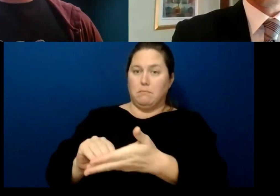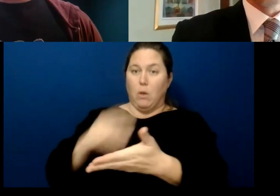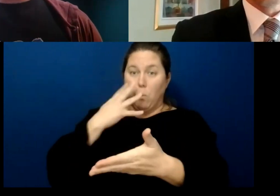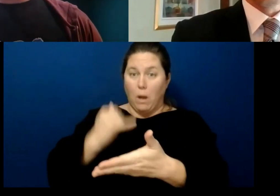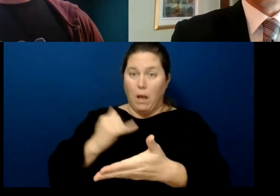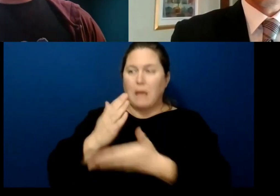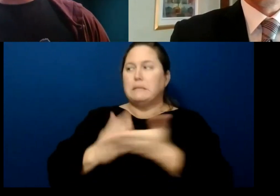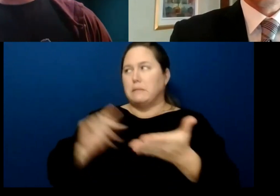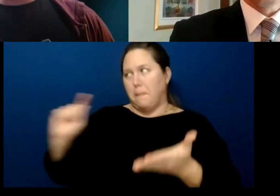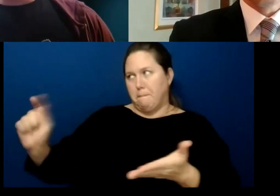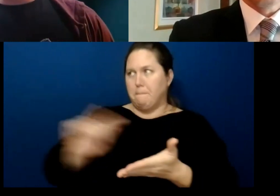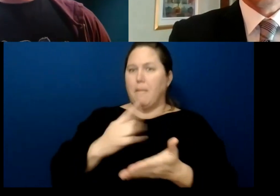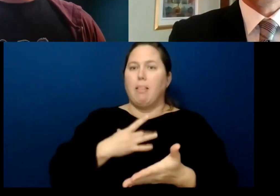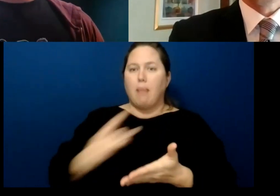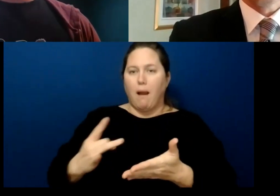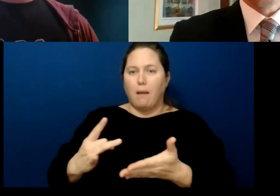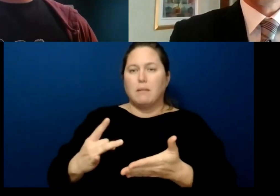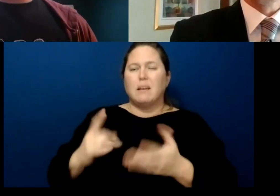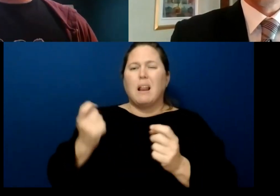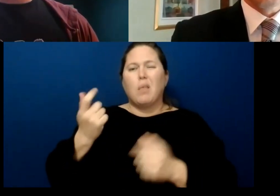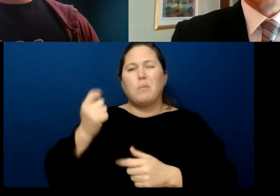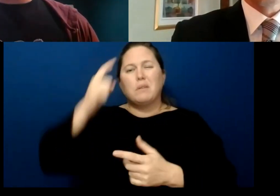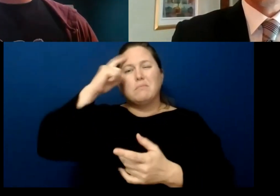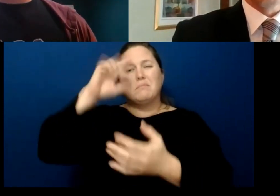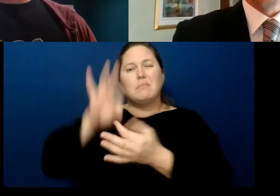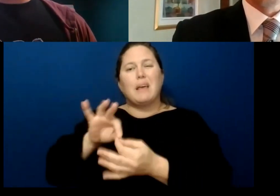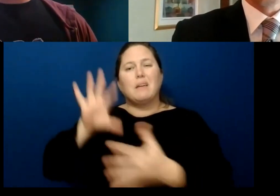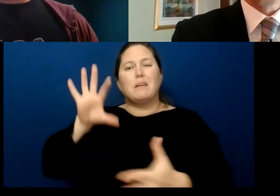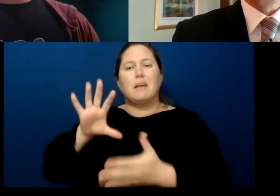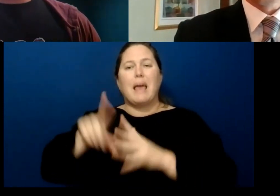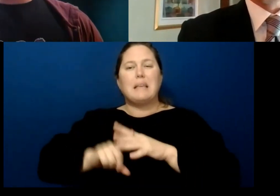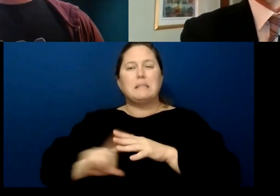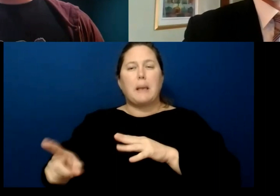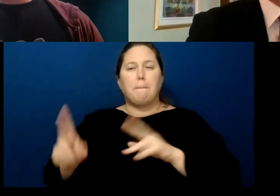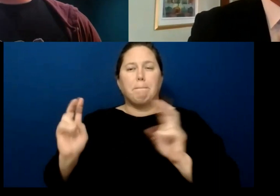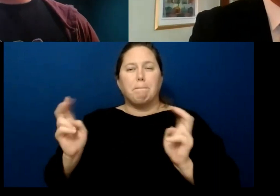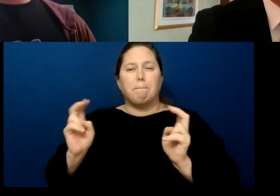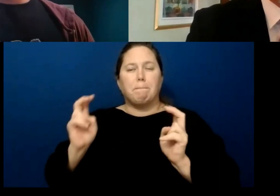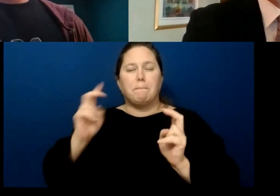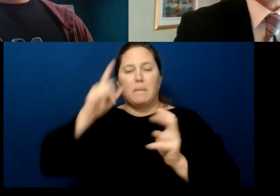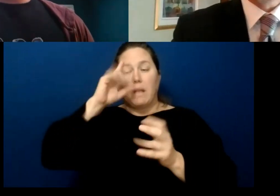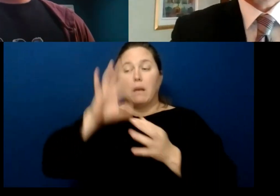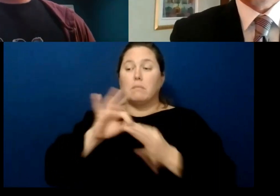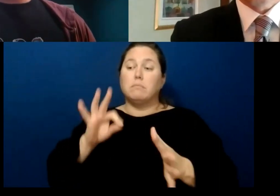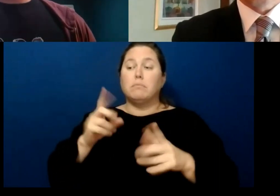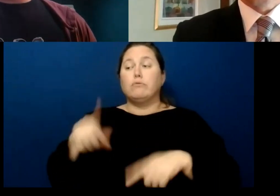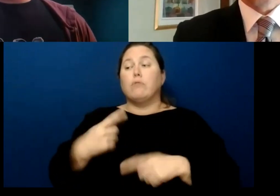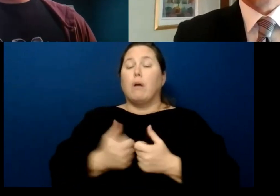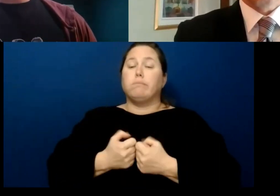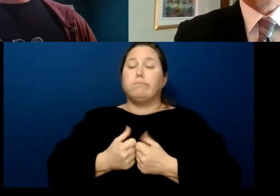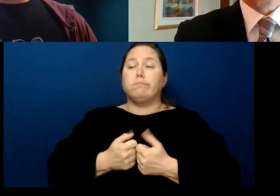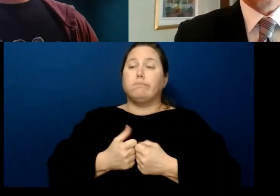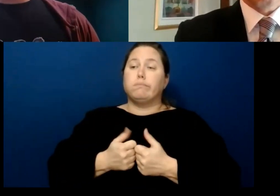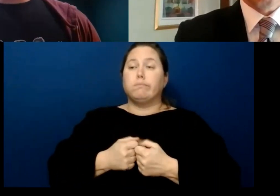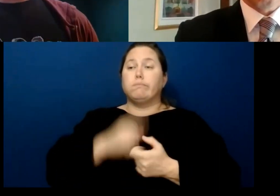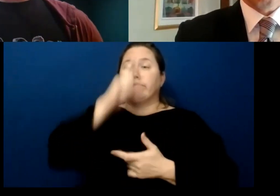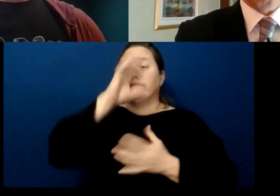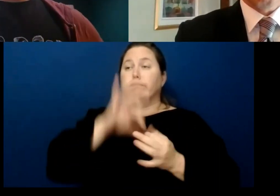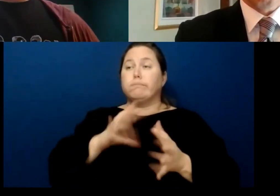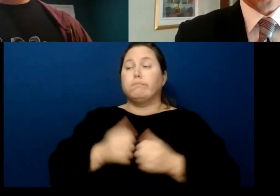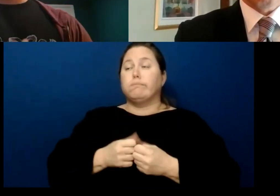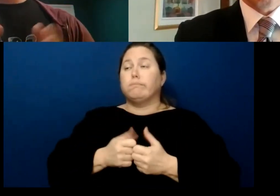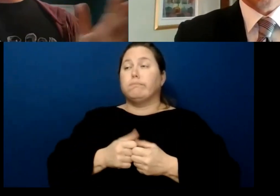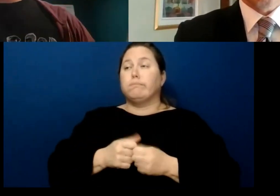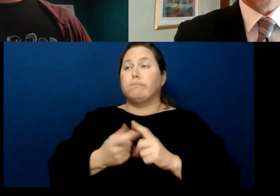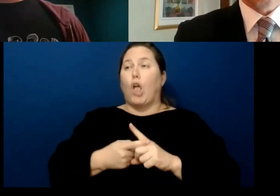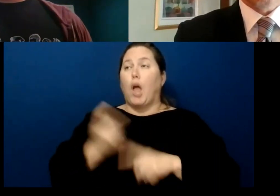It's an escapism, and it's an achievement for some people that they like to work towards, and it allows people in